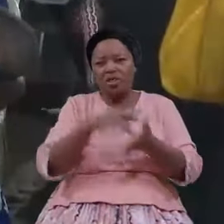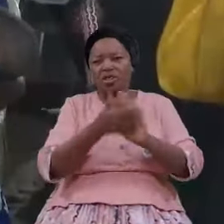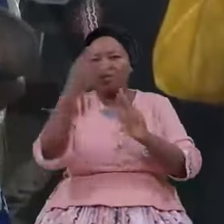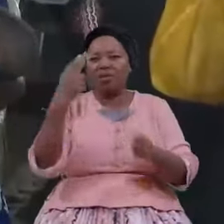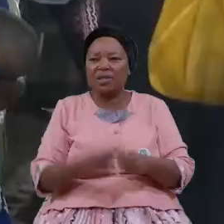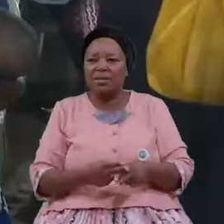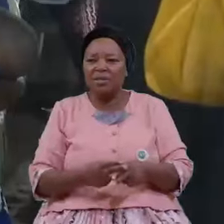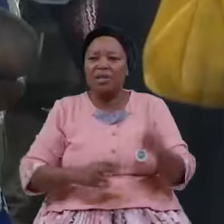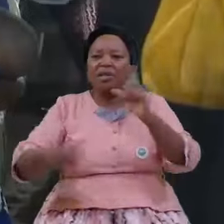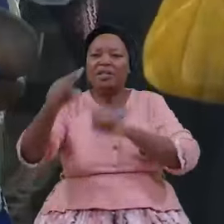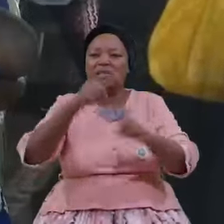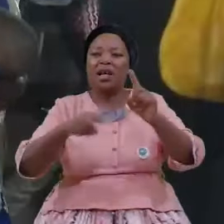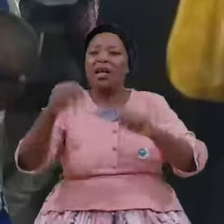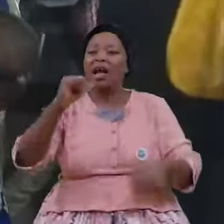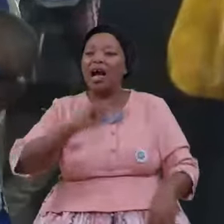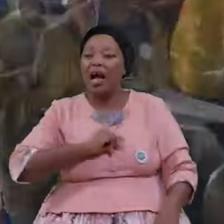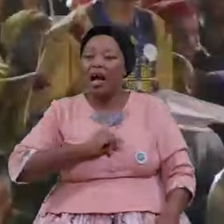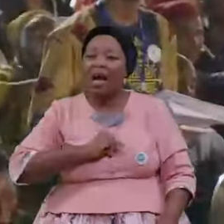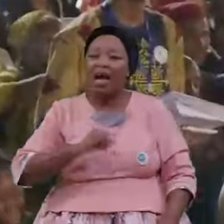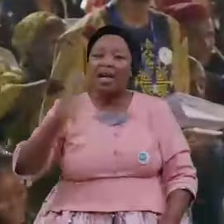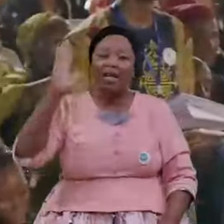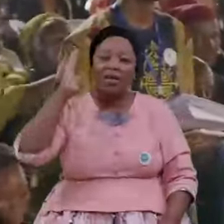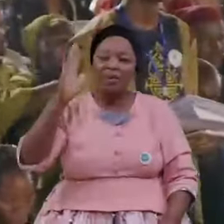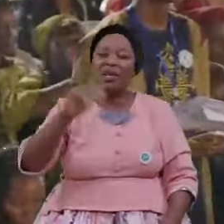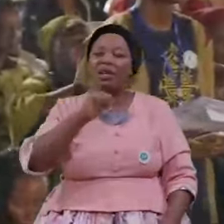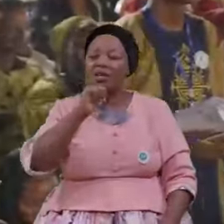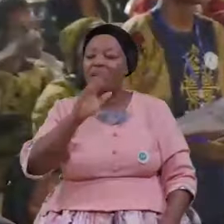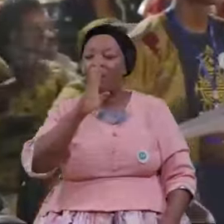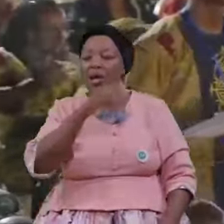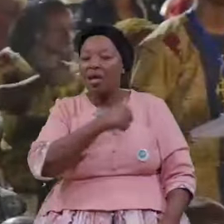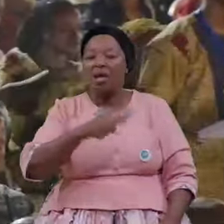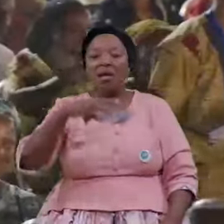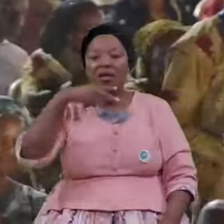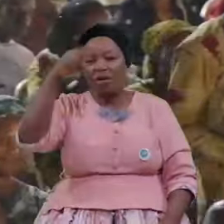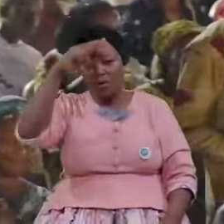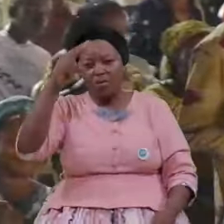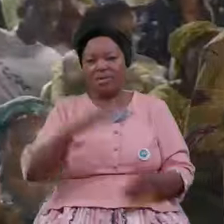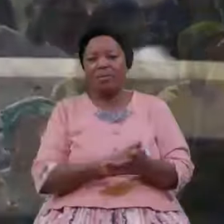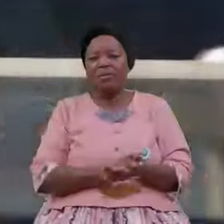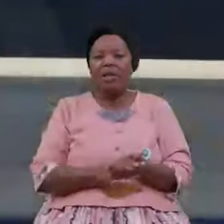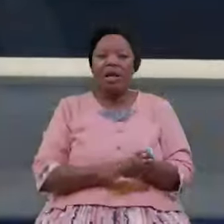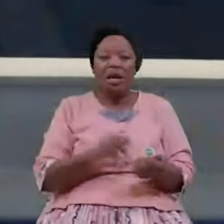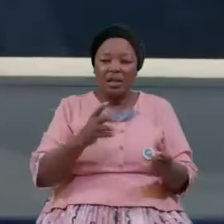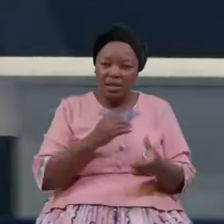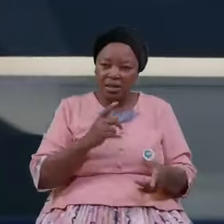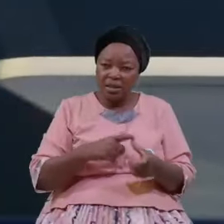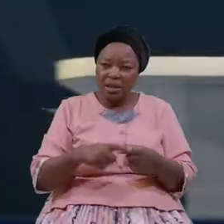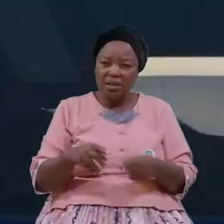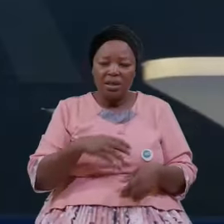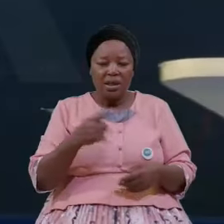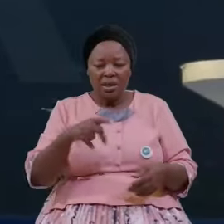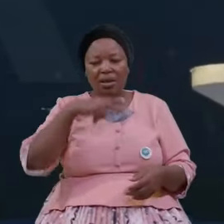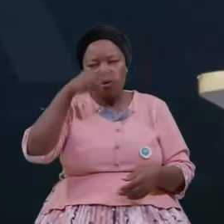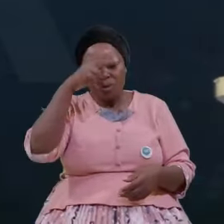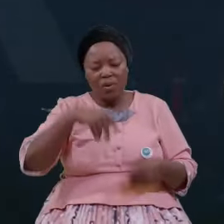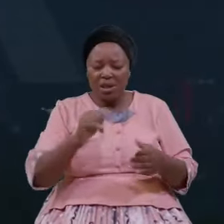I will not be a goat. The goat that while the Lord is drawing him or drawing